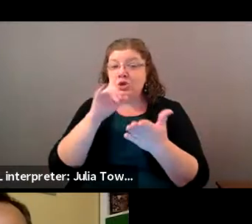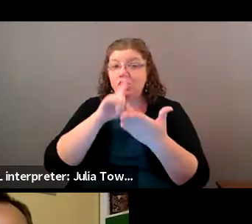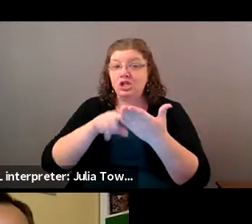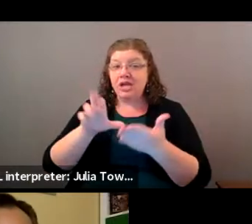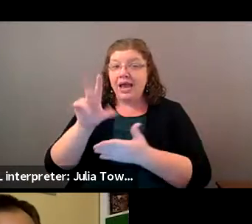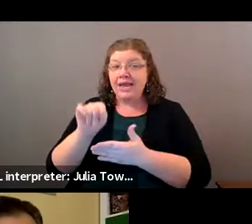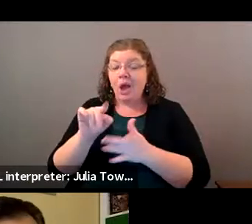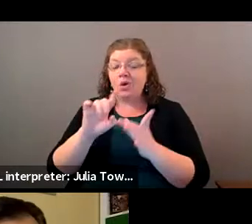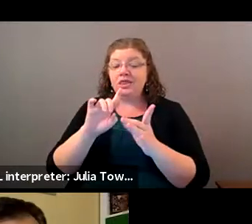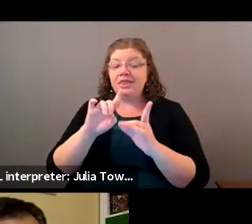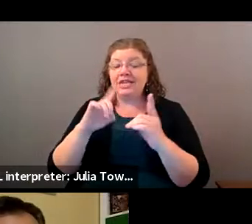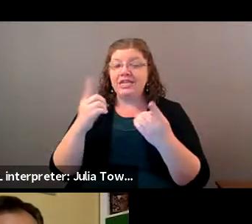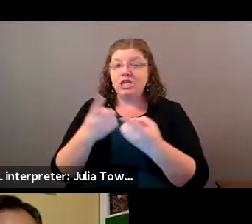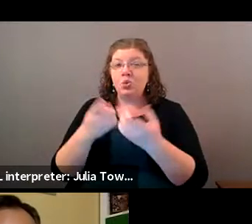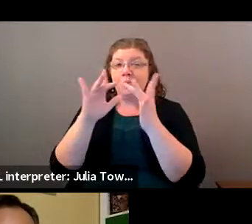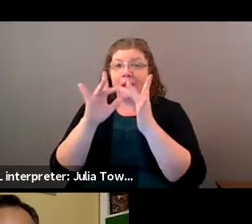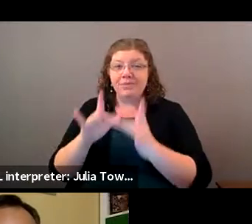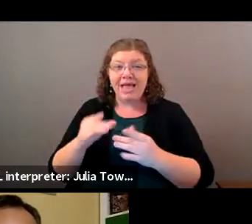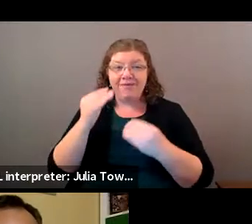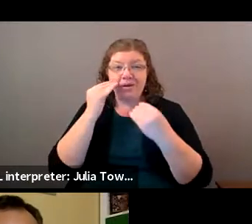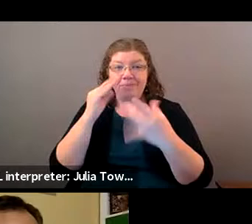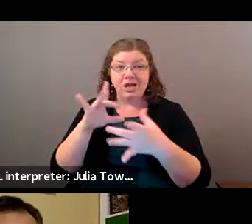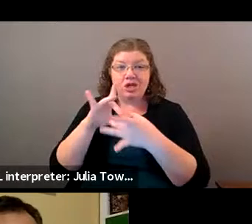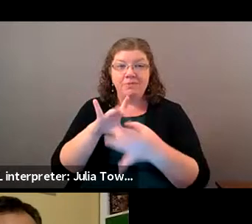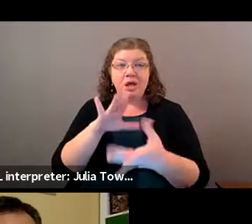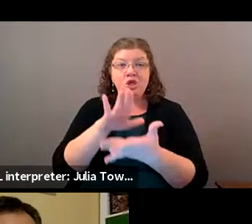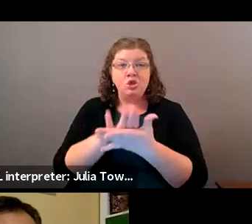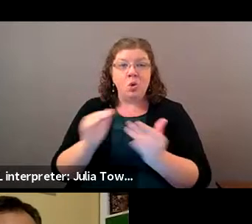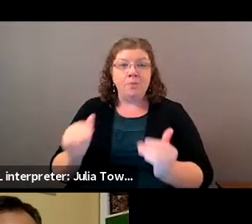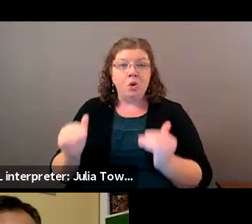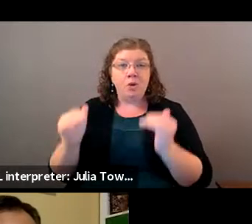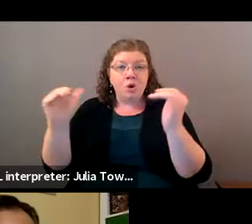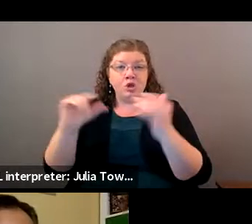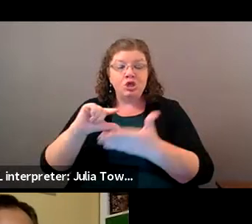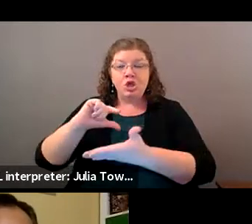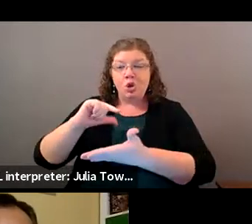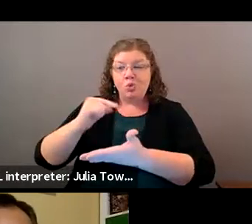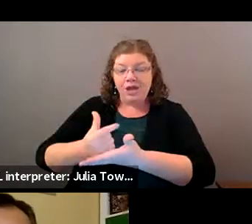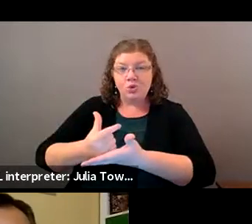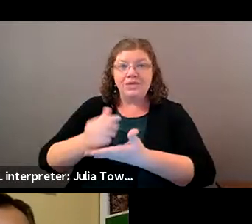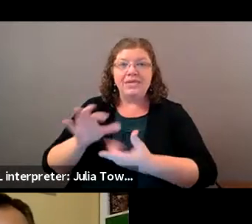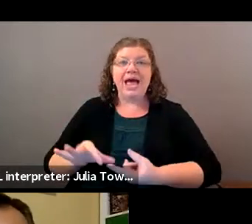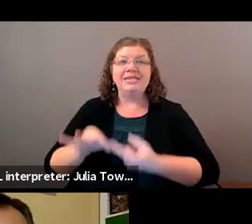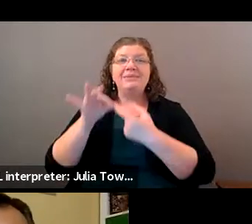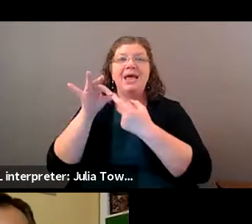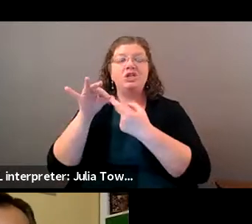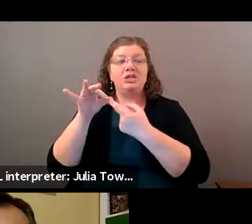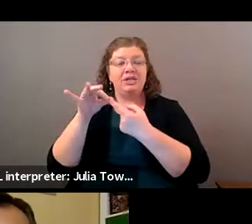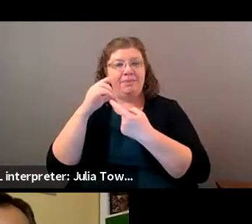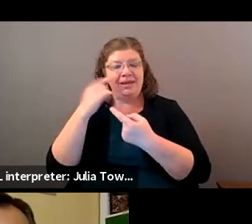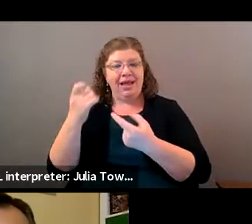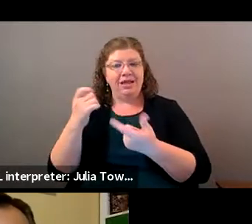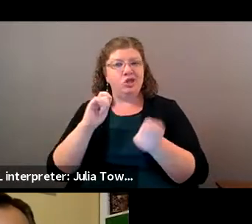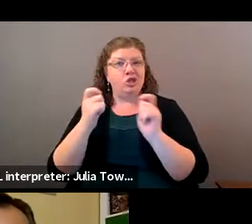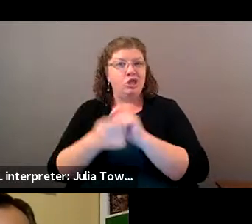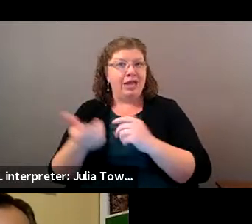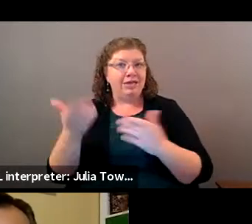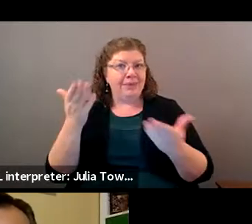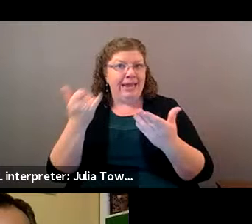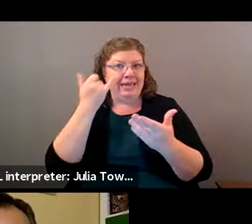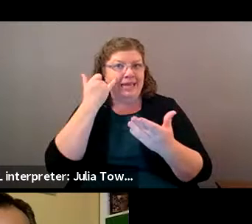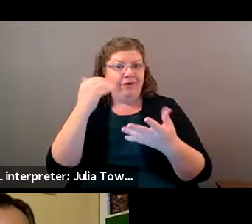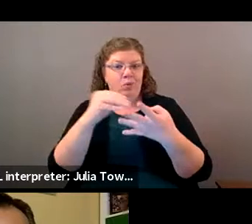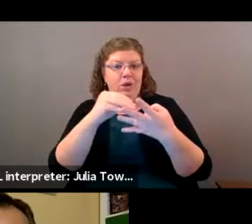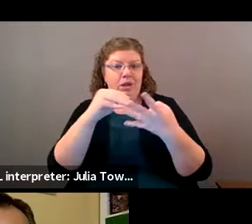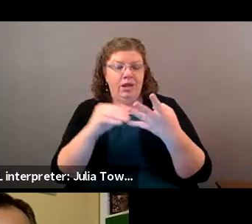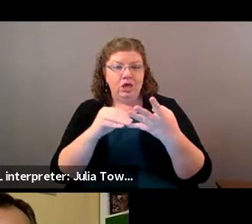district website for information about the school promotions and graduations, especially because things may change a little if we go into